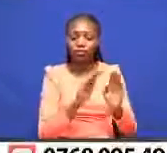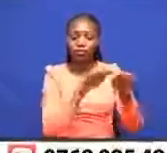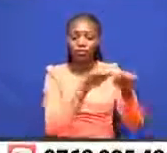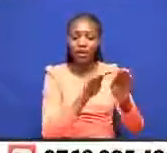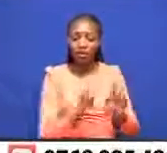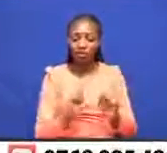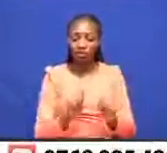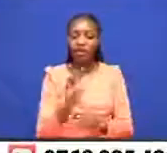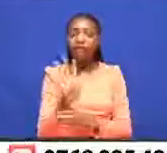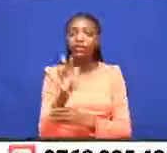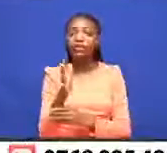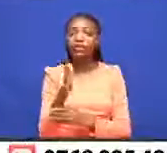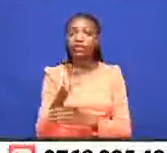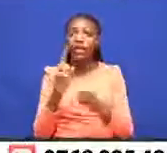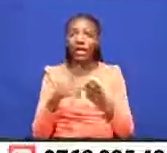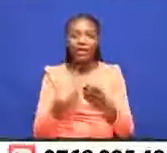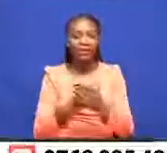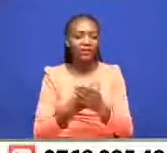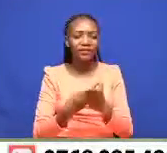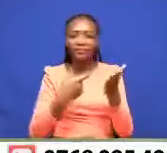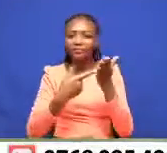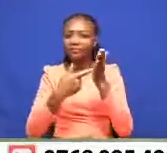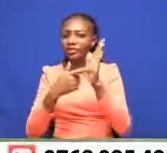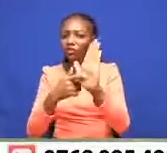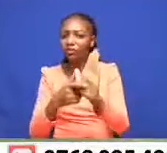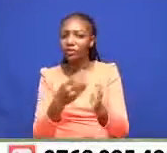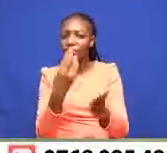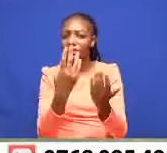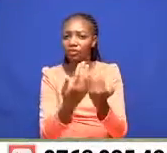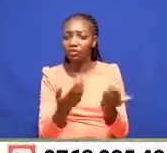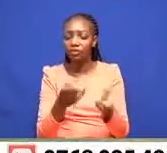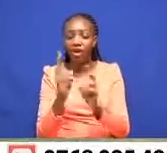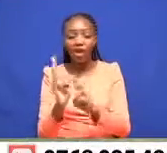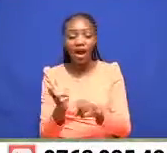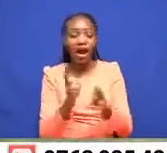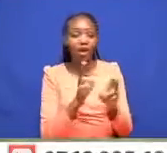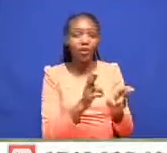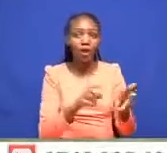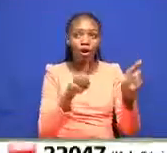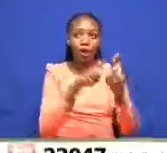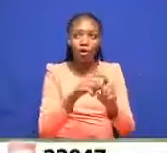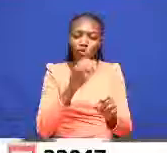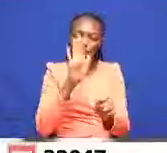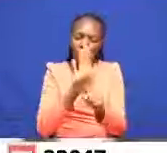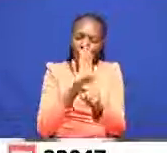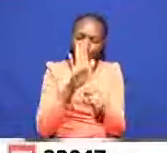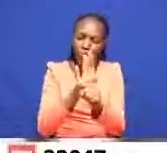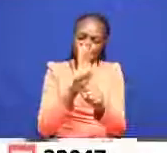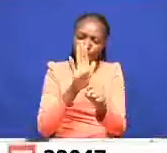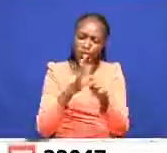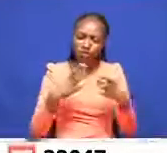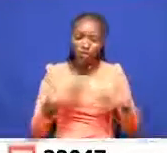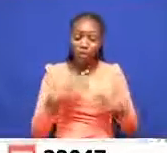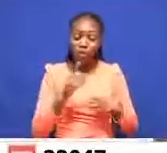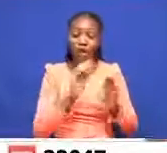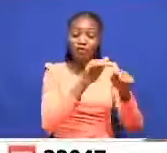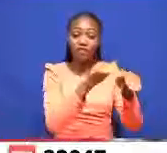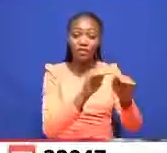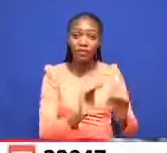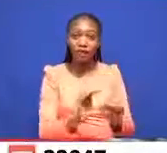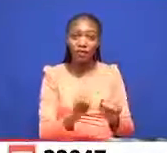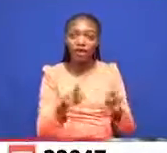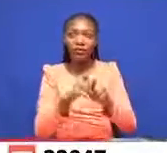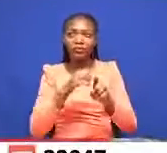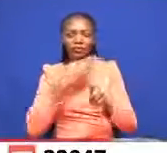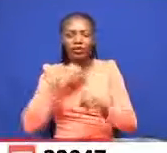Thursday, the somber send-off signifying that the four are no more. The hundreds of residents who turned up for the burial yet to come to